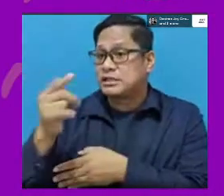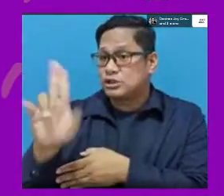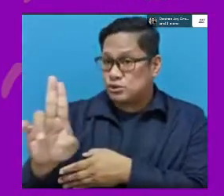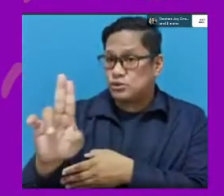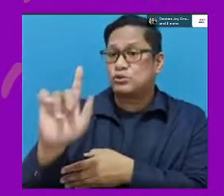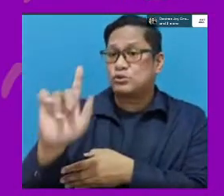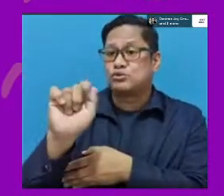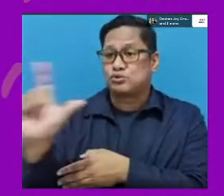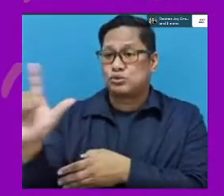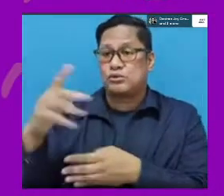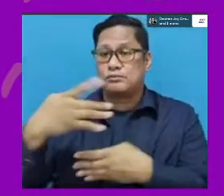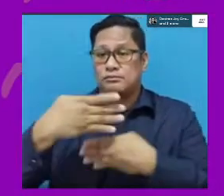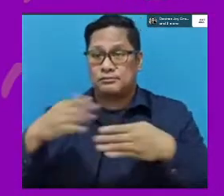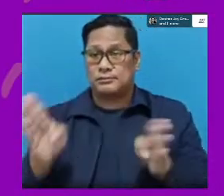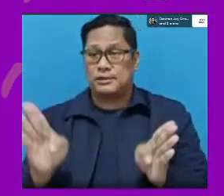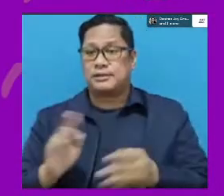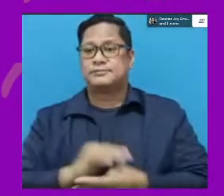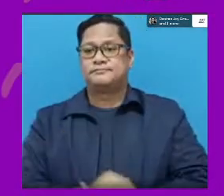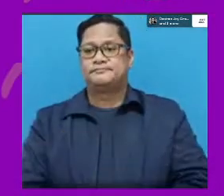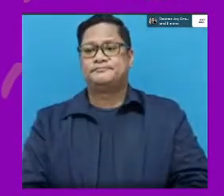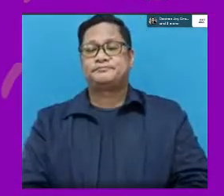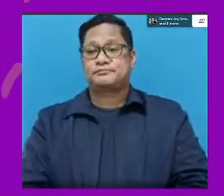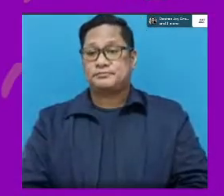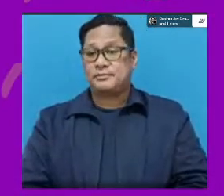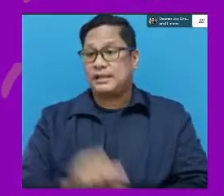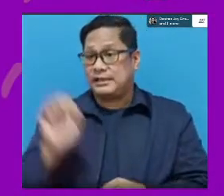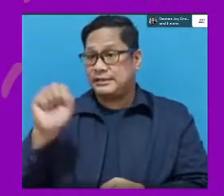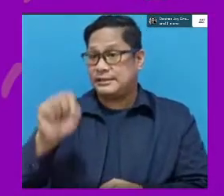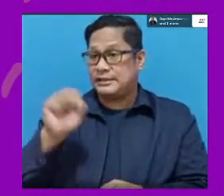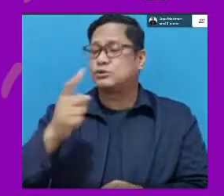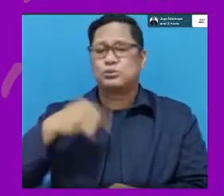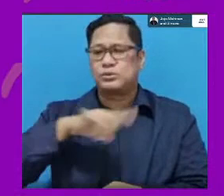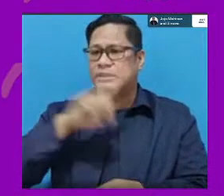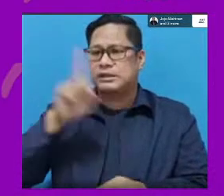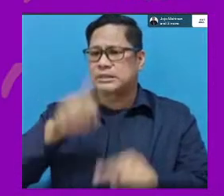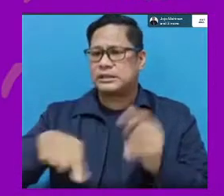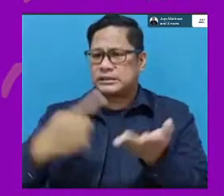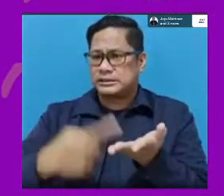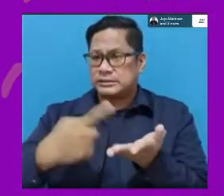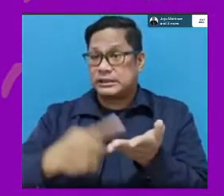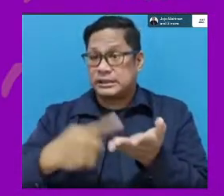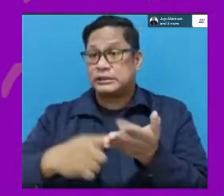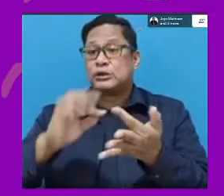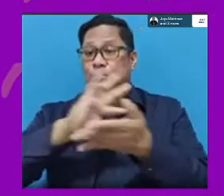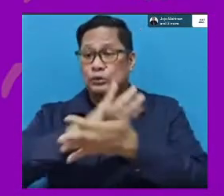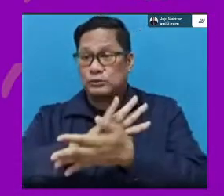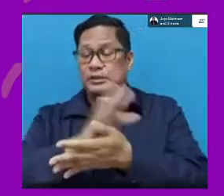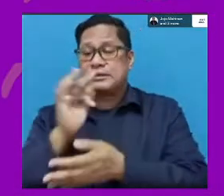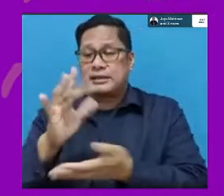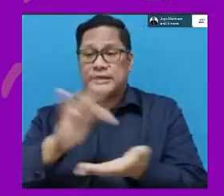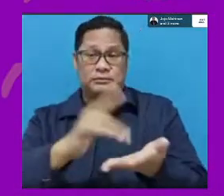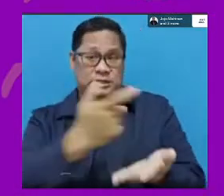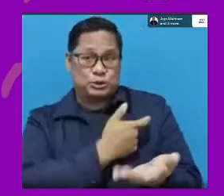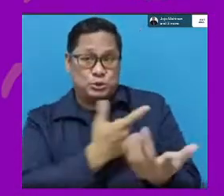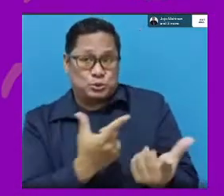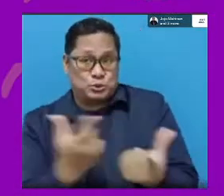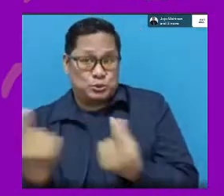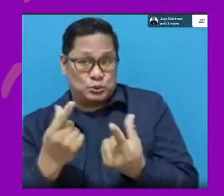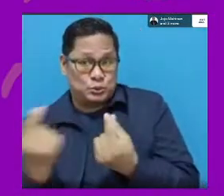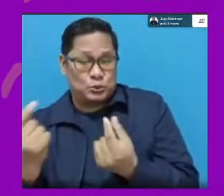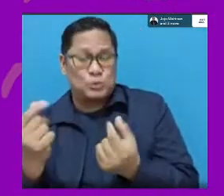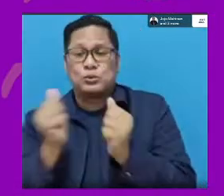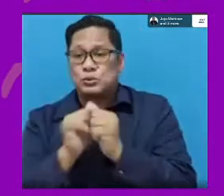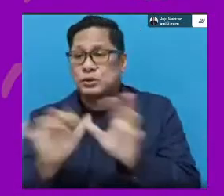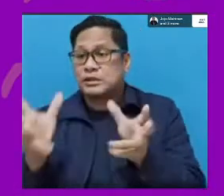well. Of course, we cannot discuss COVID-19 and the vaccination rollout without hearing from a